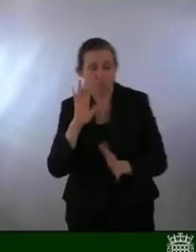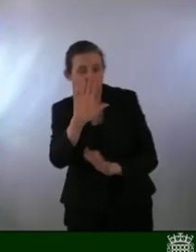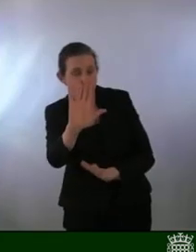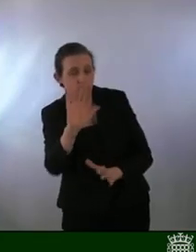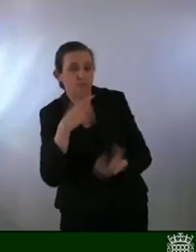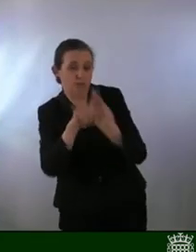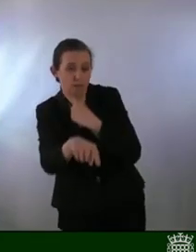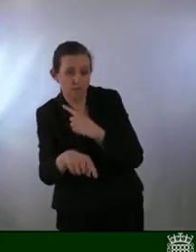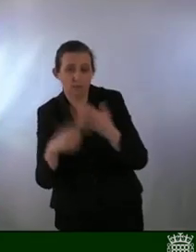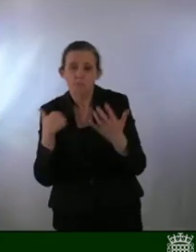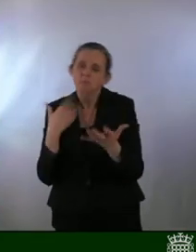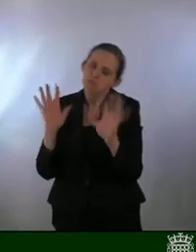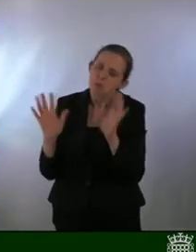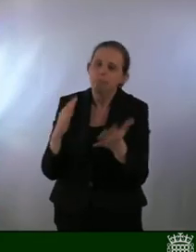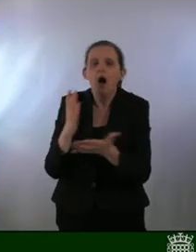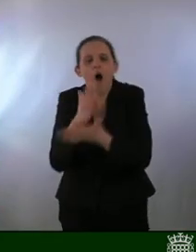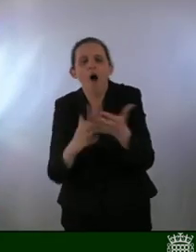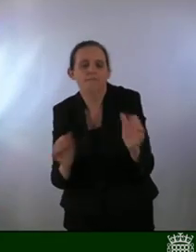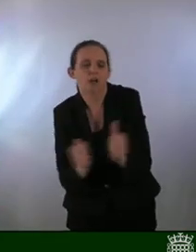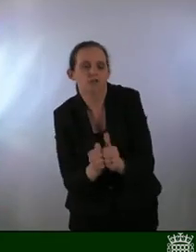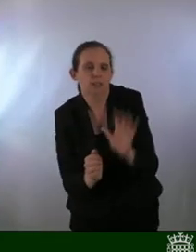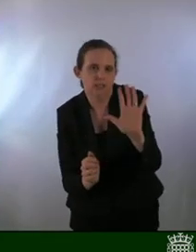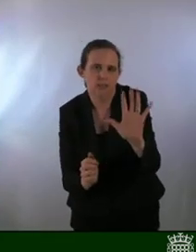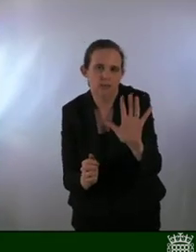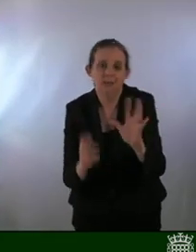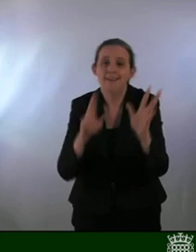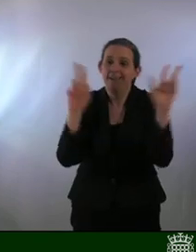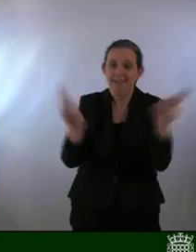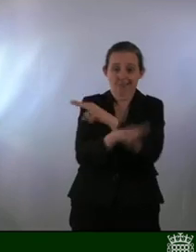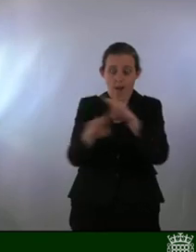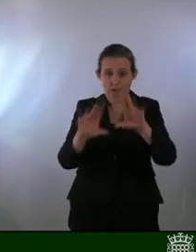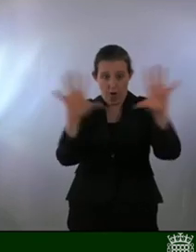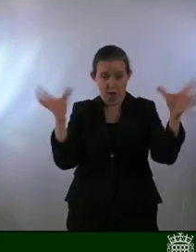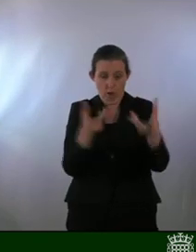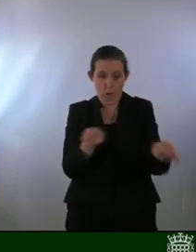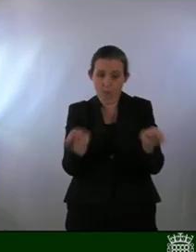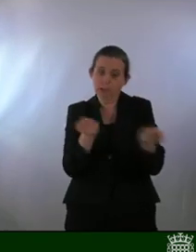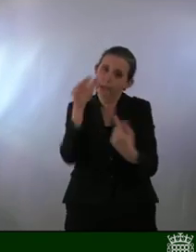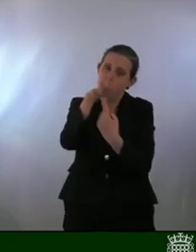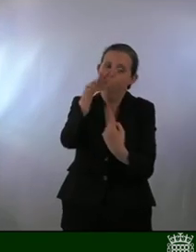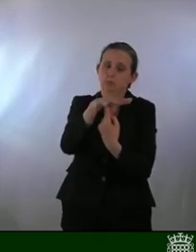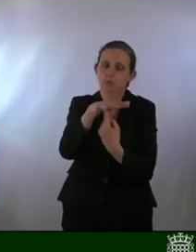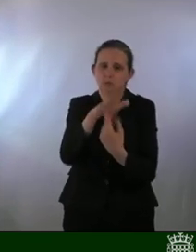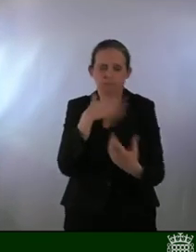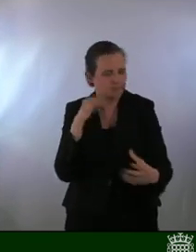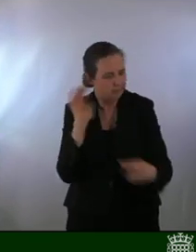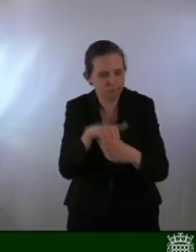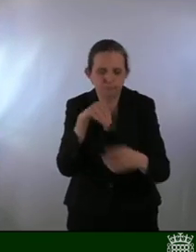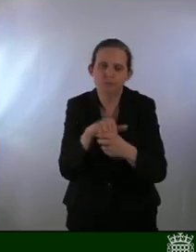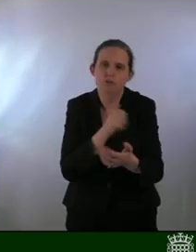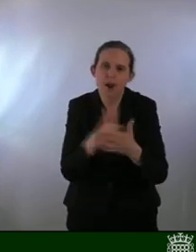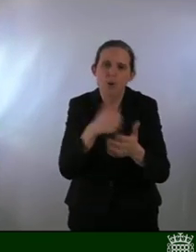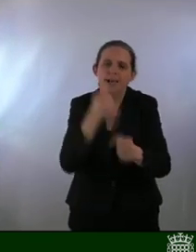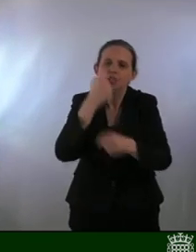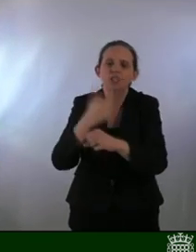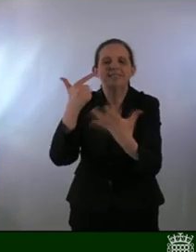is that I think that international coordination is important, and I've been participating in regular G7 calls, as has